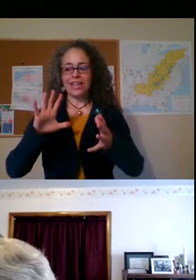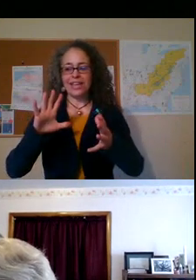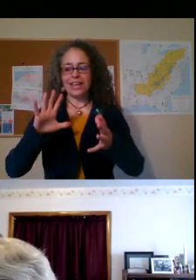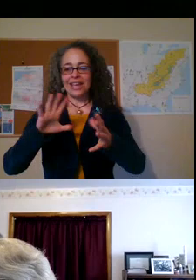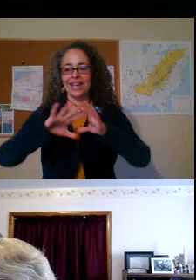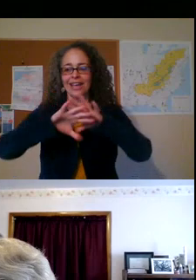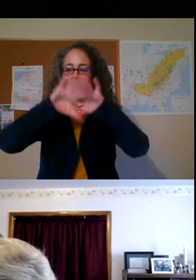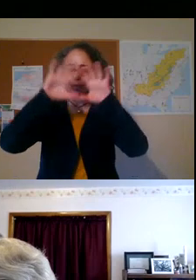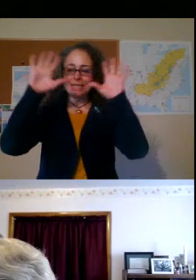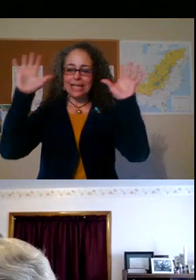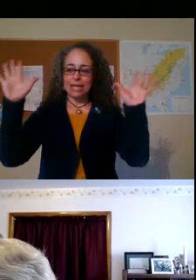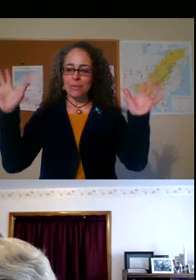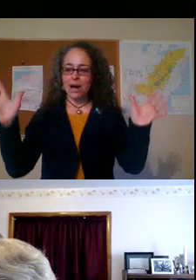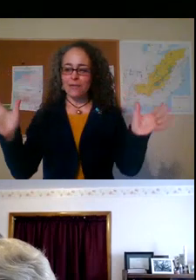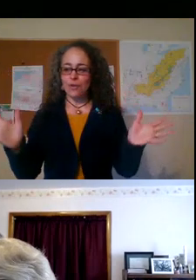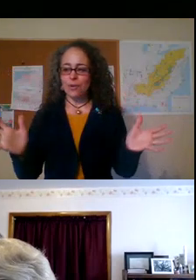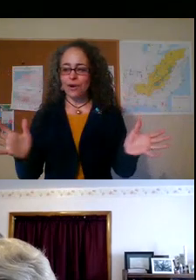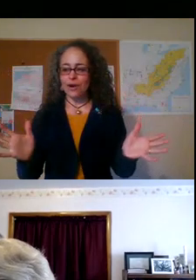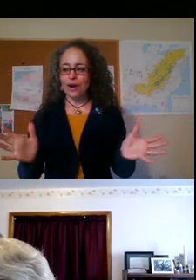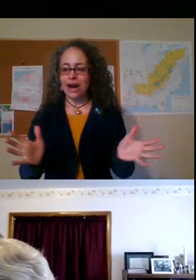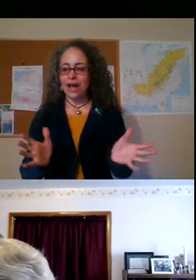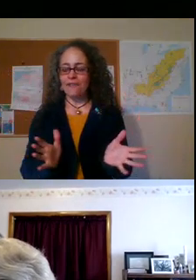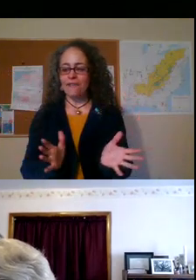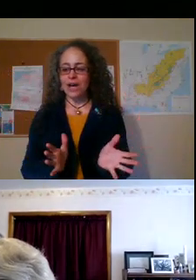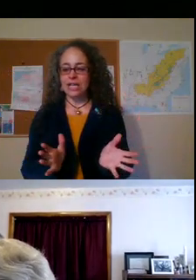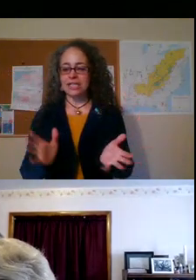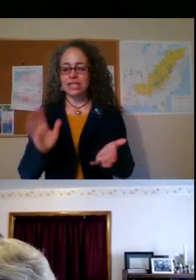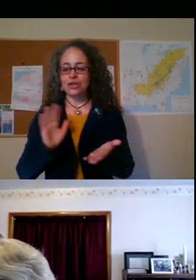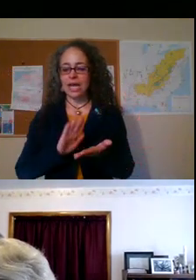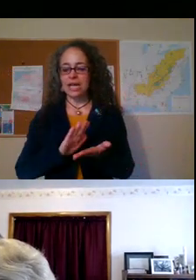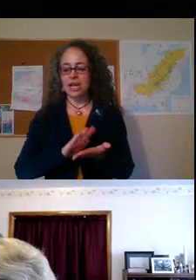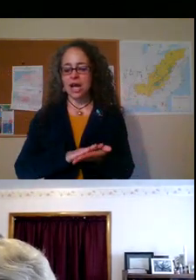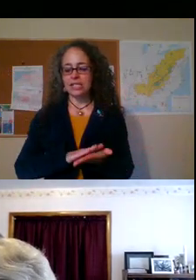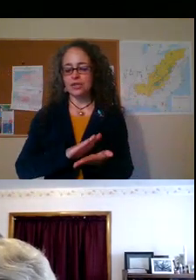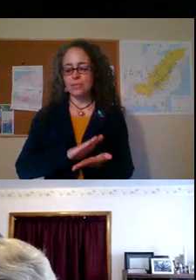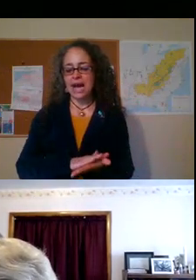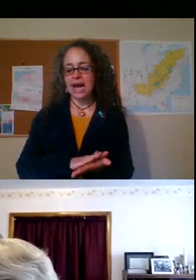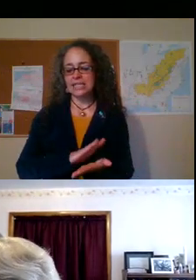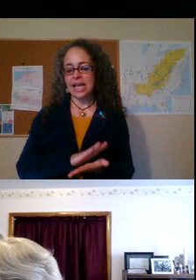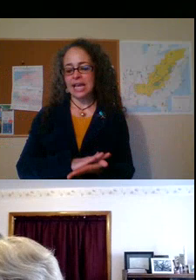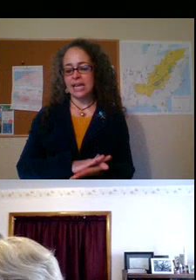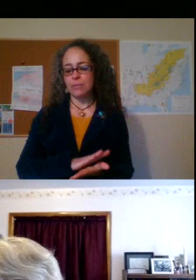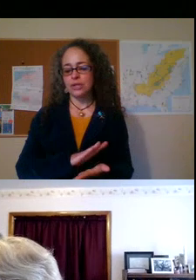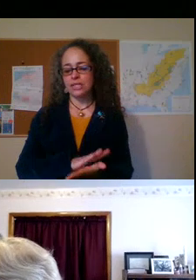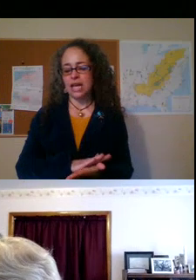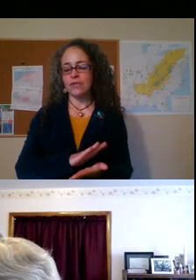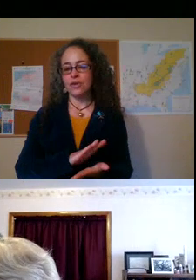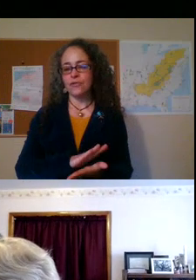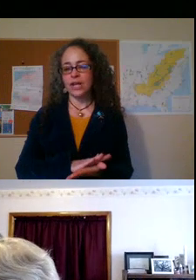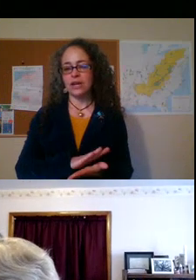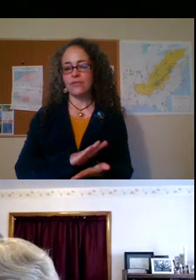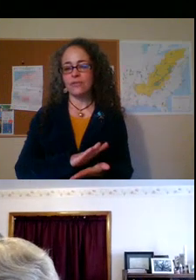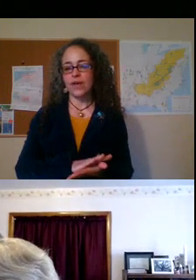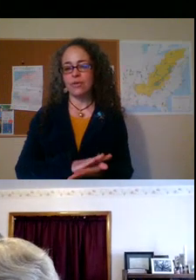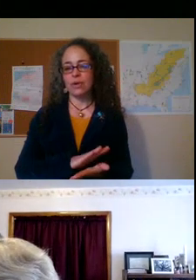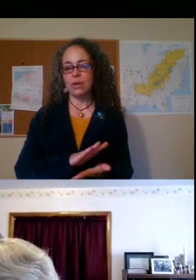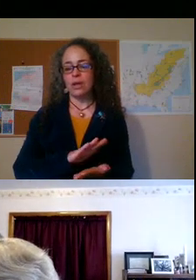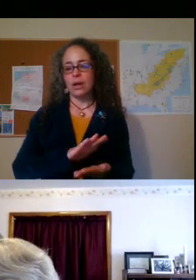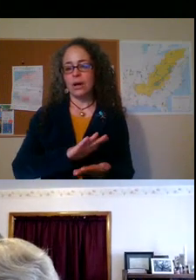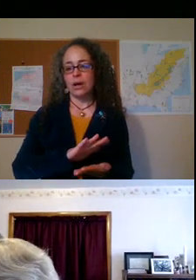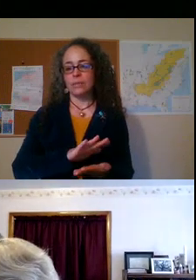within the whole scheme of your funds, you cannot surpass 80% of your funding